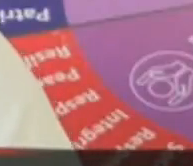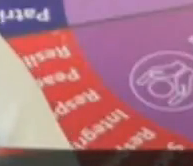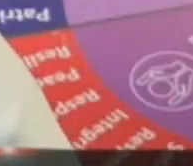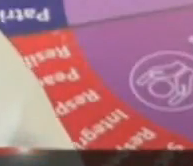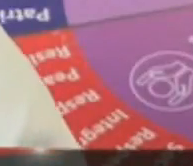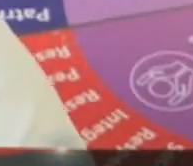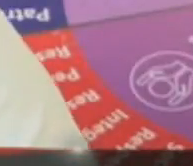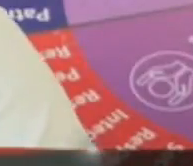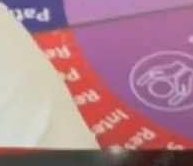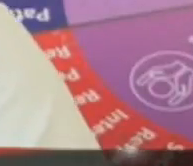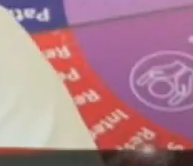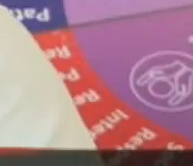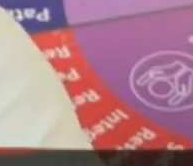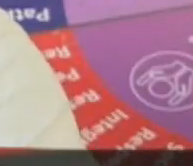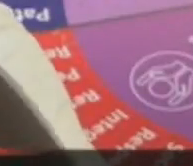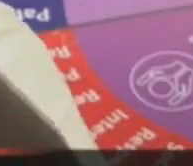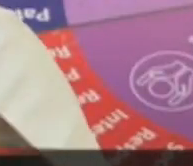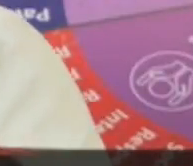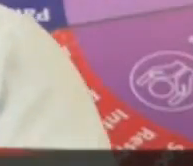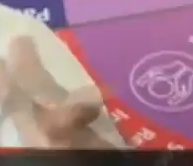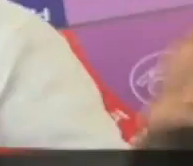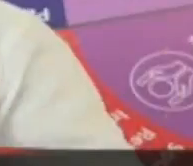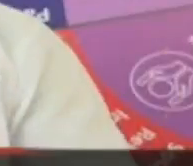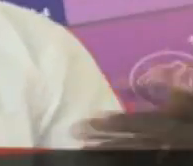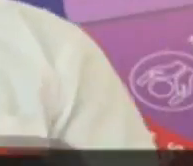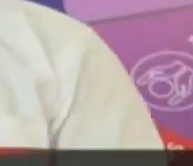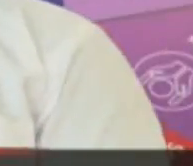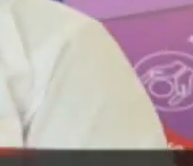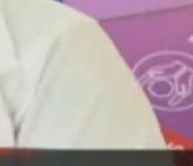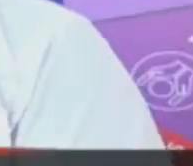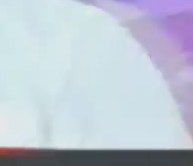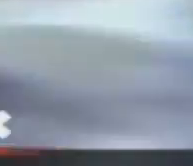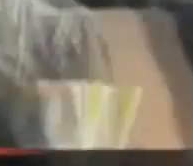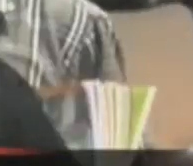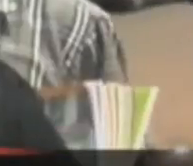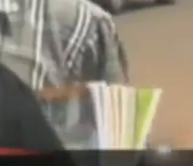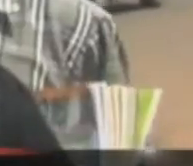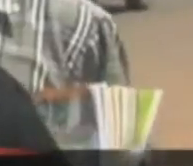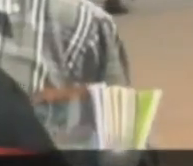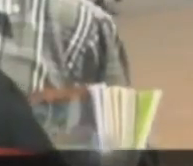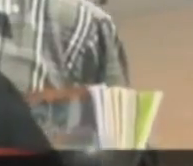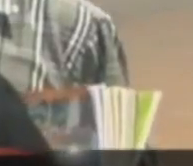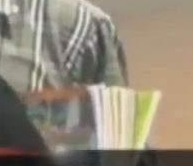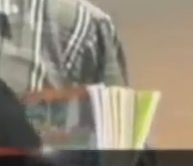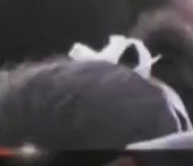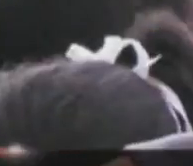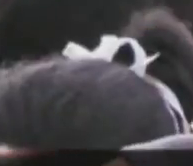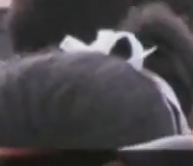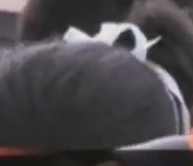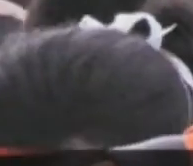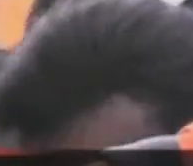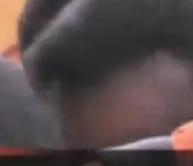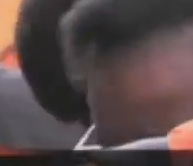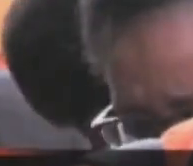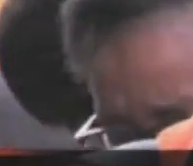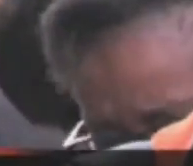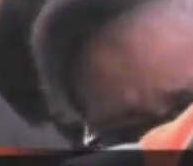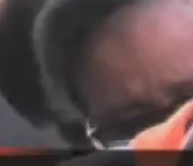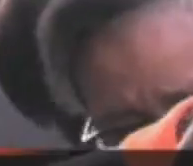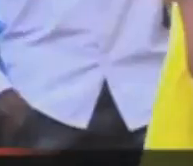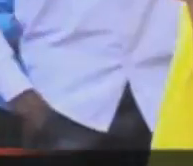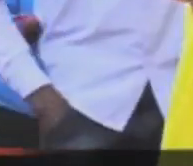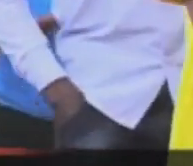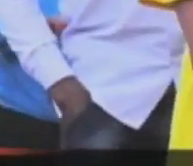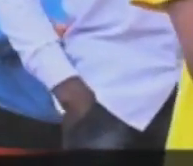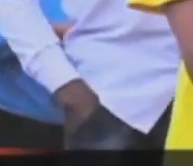to avoid the pitfall, to imagine the technology is the panacea to our problems. Jiamini kama iko hiyo ugonjwa. Sasa tunavaa tu mask jili